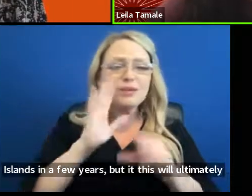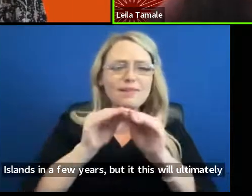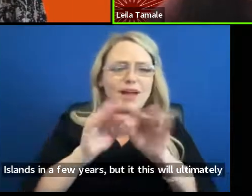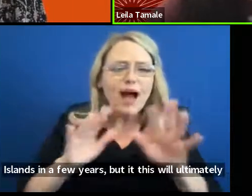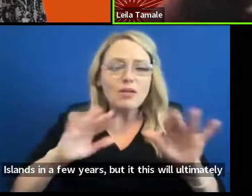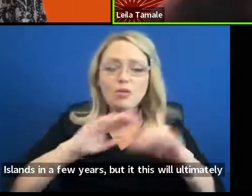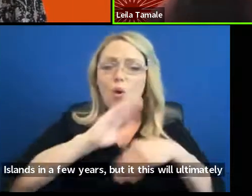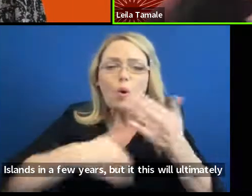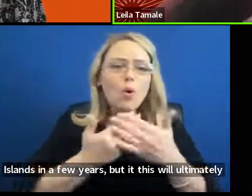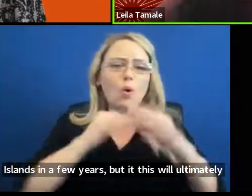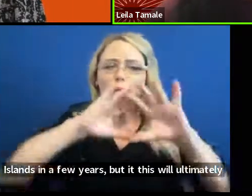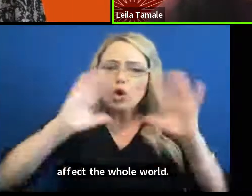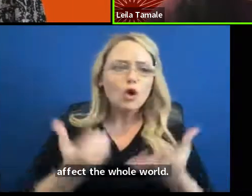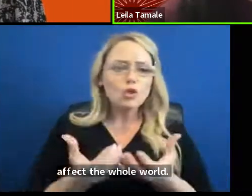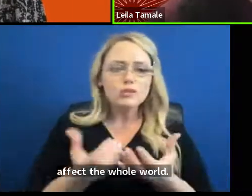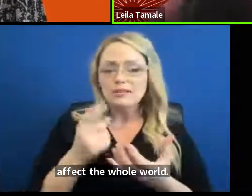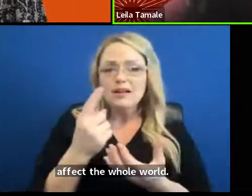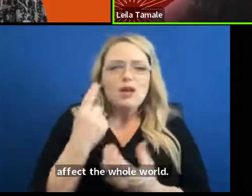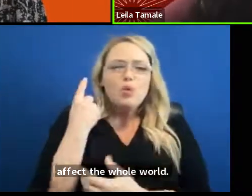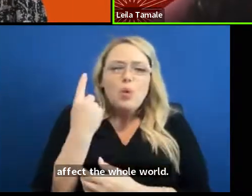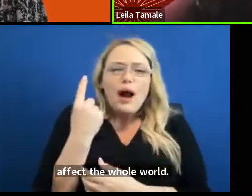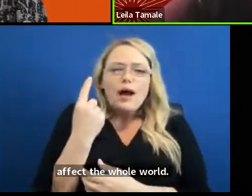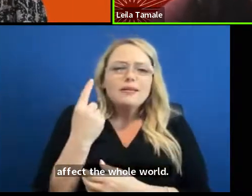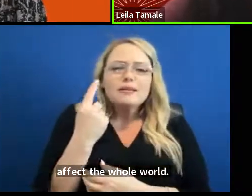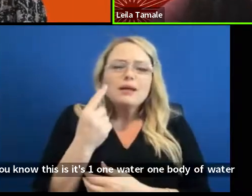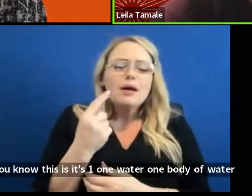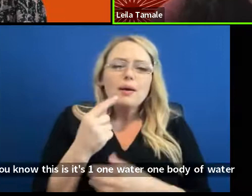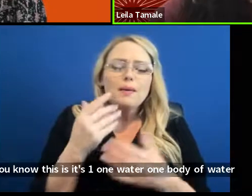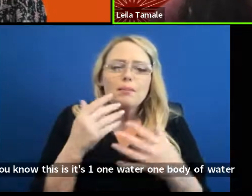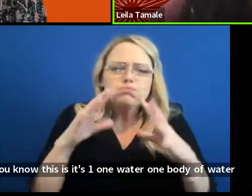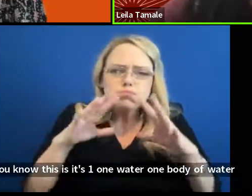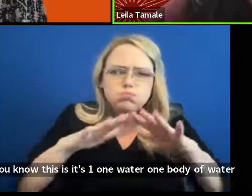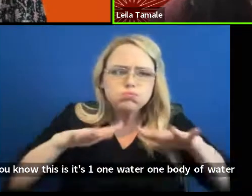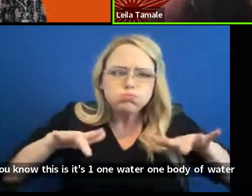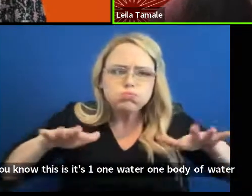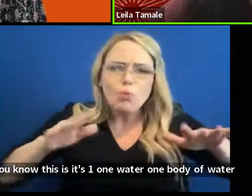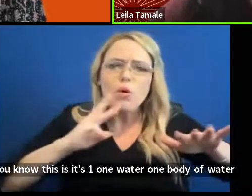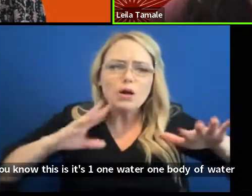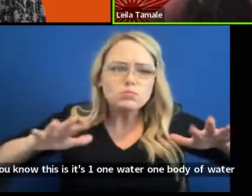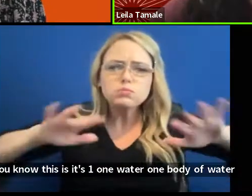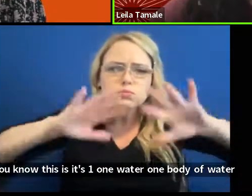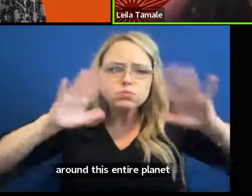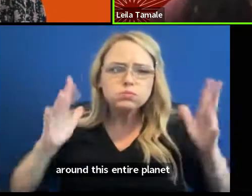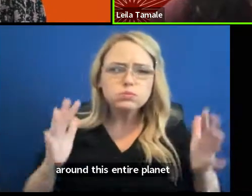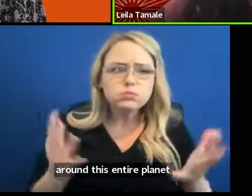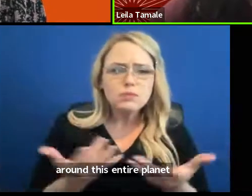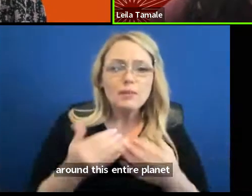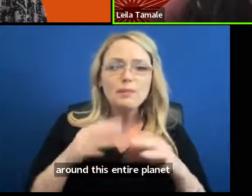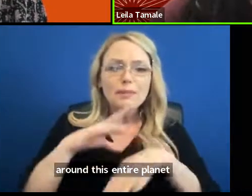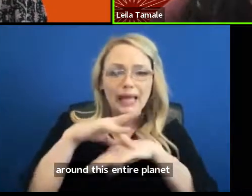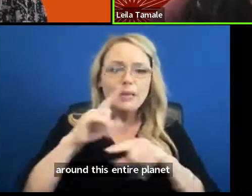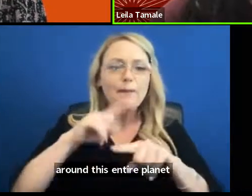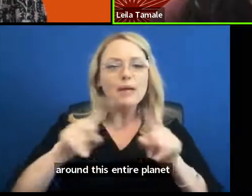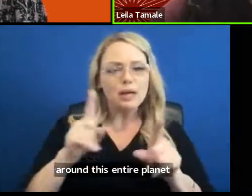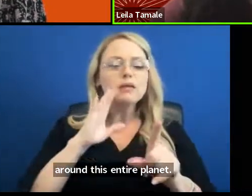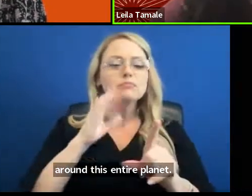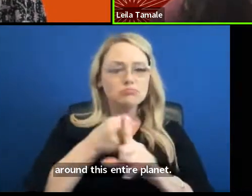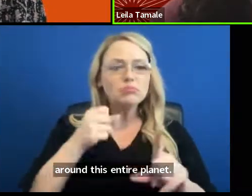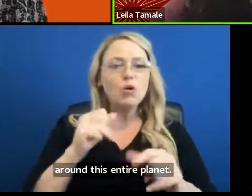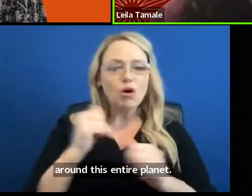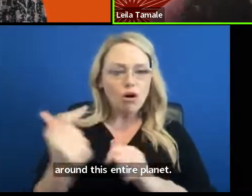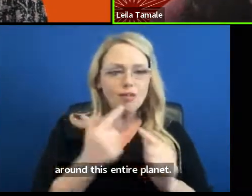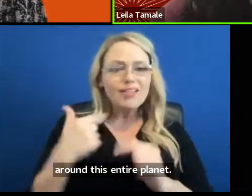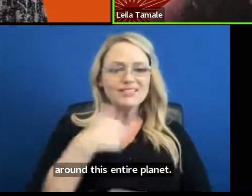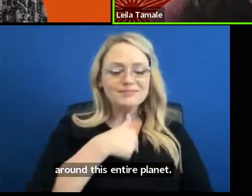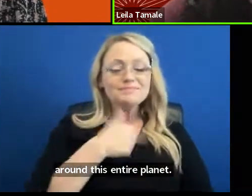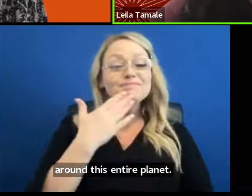one water, one body of water around this entire planet. But I really, really thank you so much for coming. And yes,